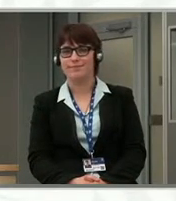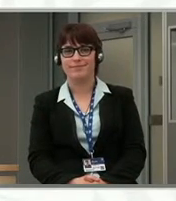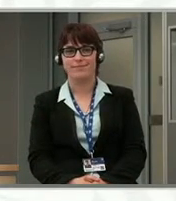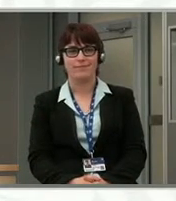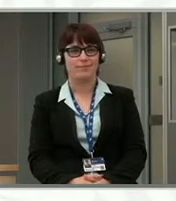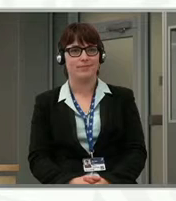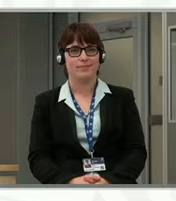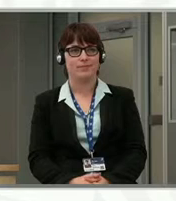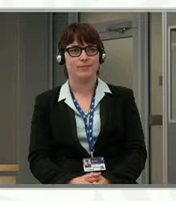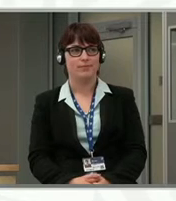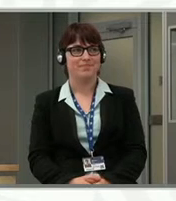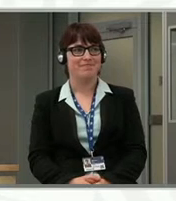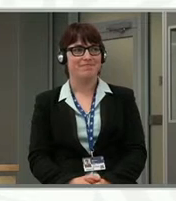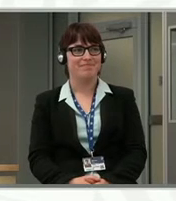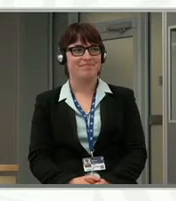Liels paldies,